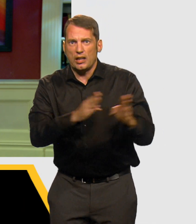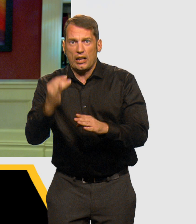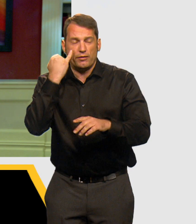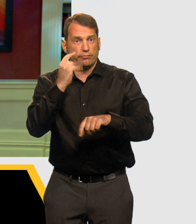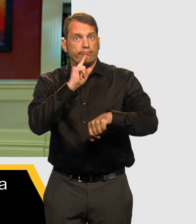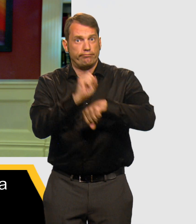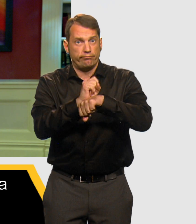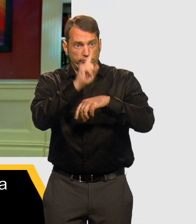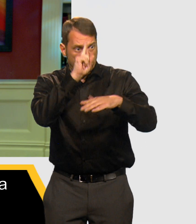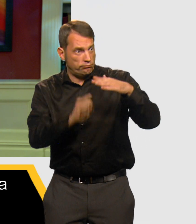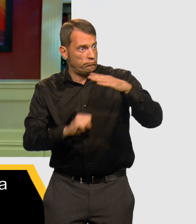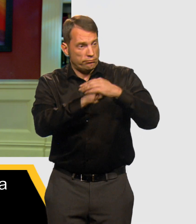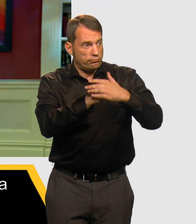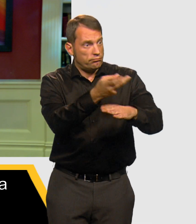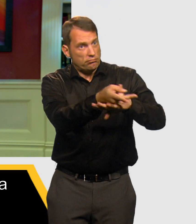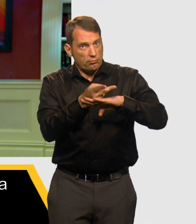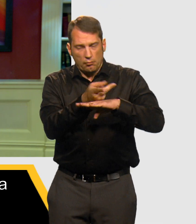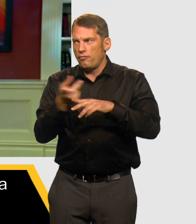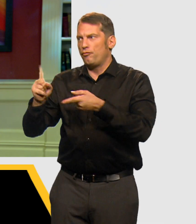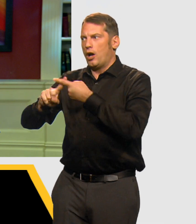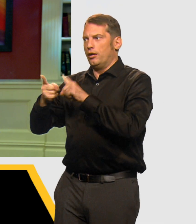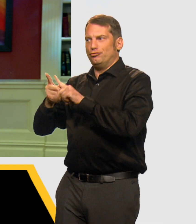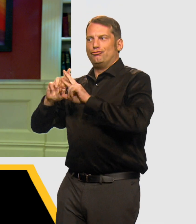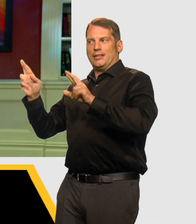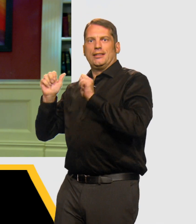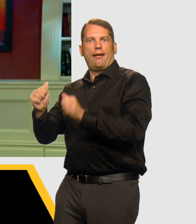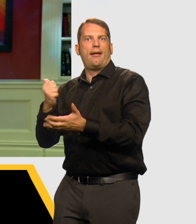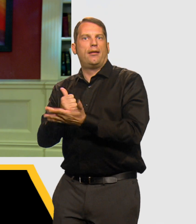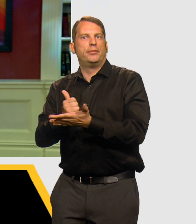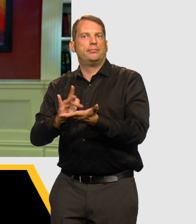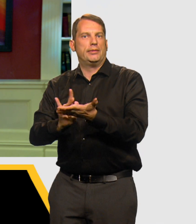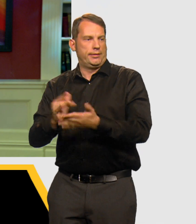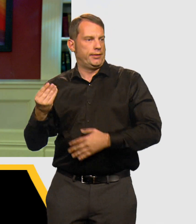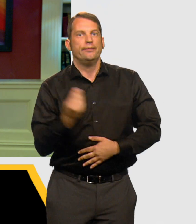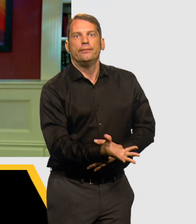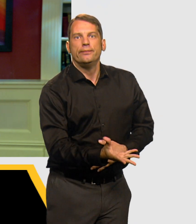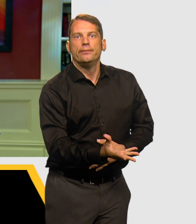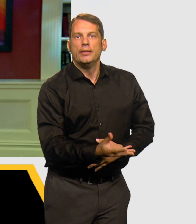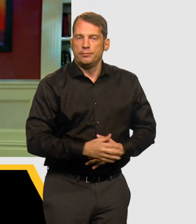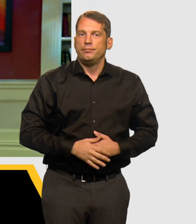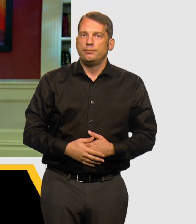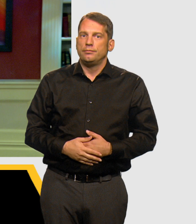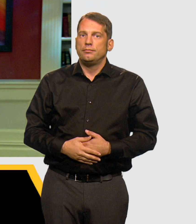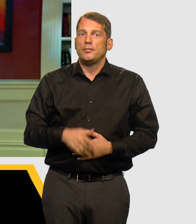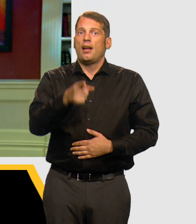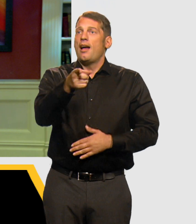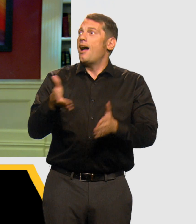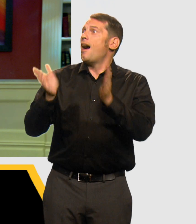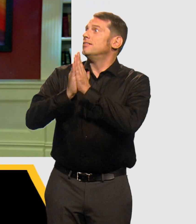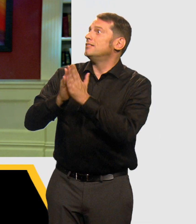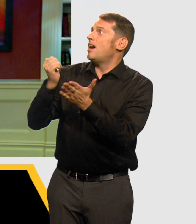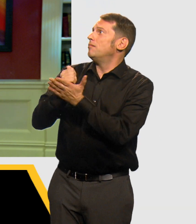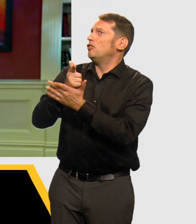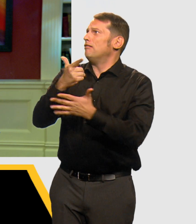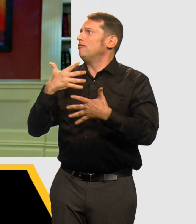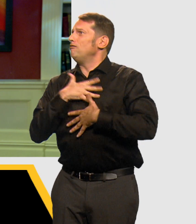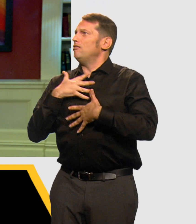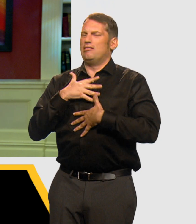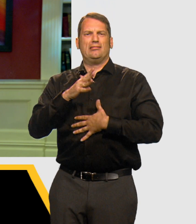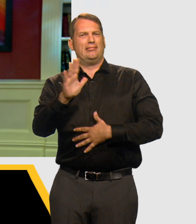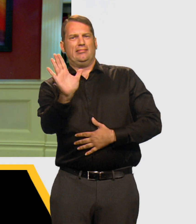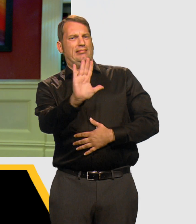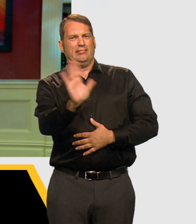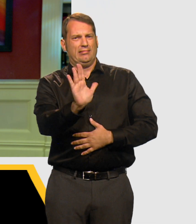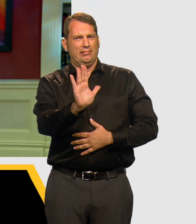injecting. Make an overdose response plan and share it with someone who you trust to give you naloxone if needed. Never